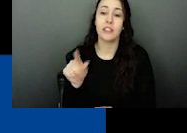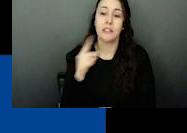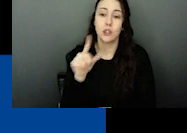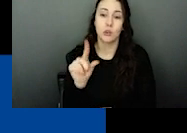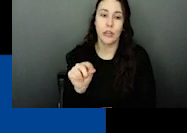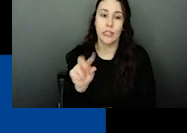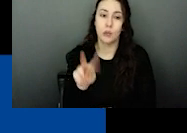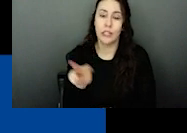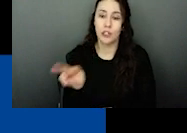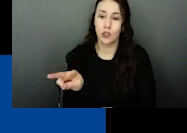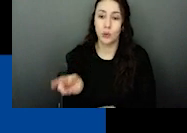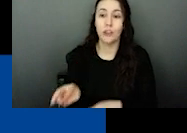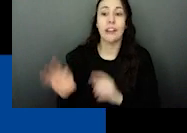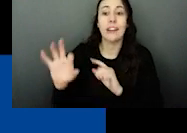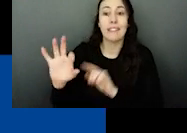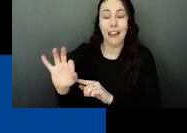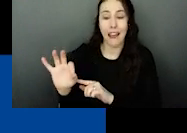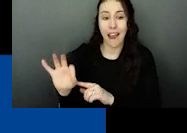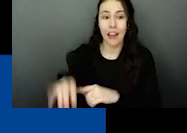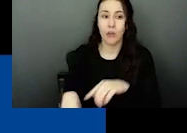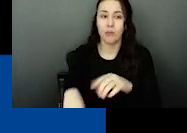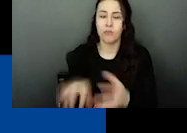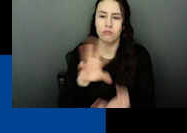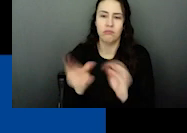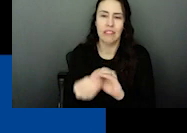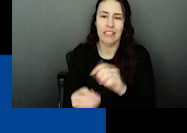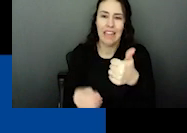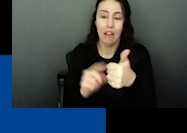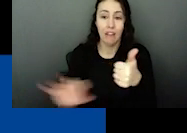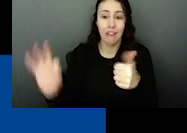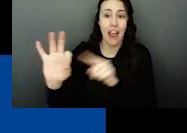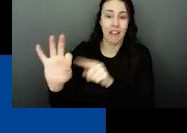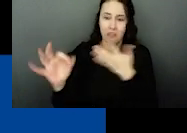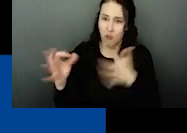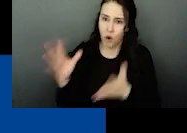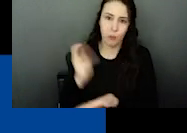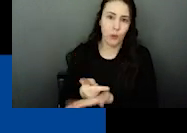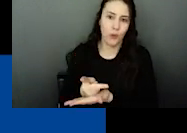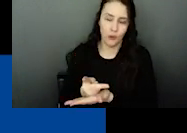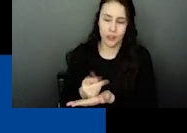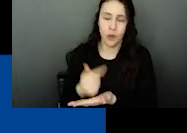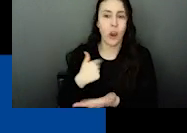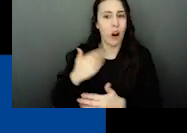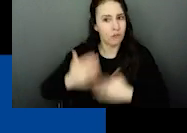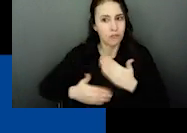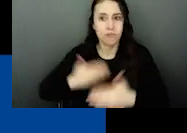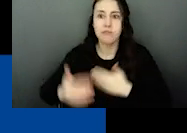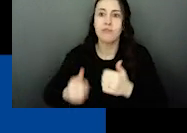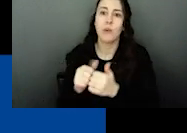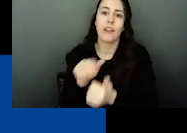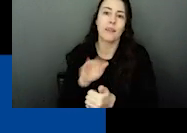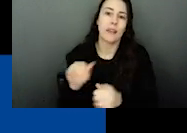2022, and 9 of those have been approved. And so we're moving steadily ahead with our baccalaureate degree programs, which